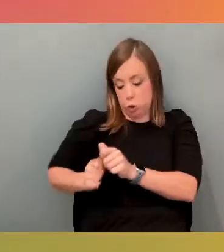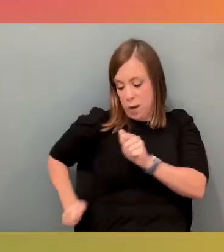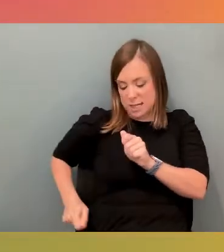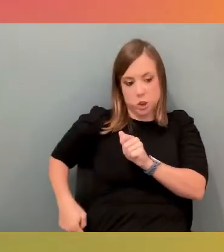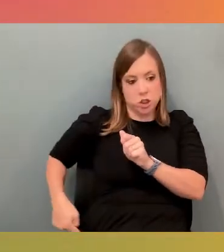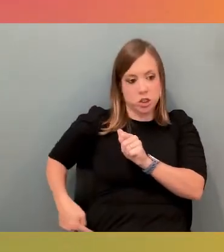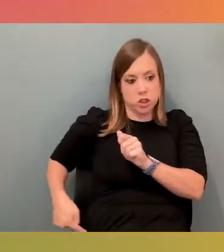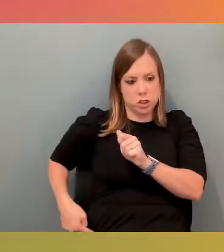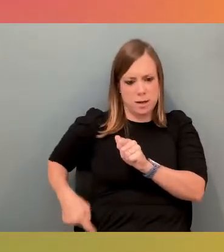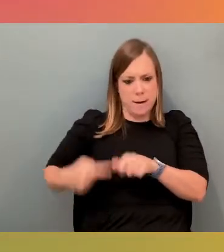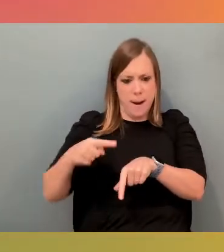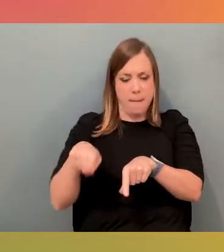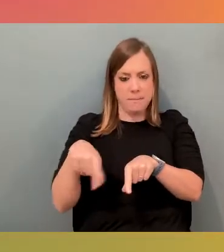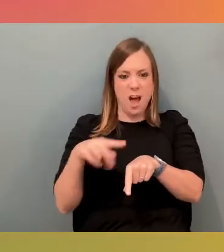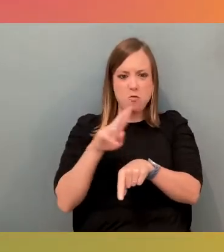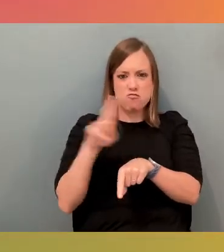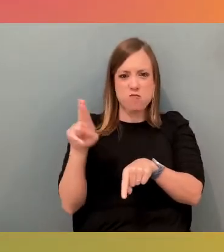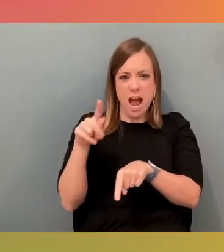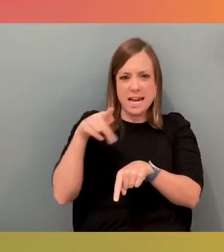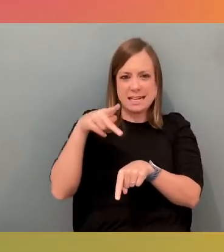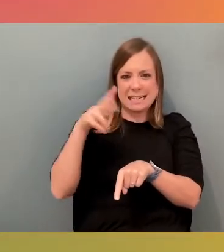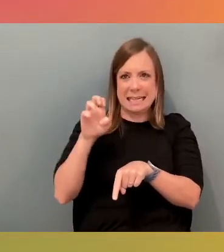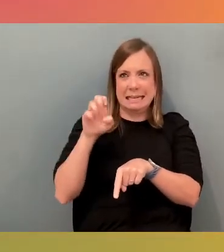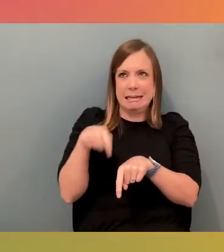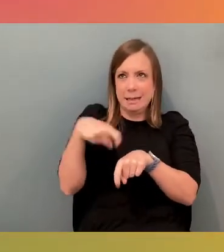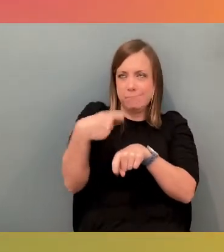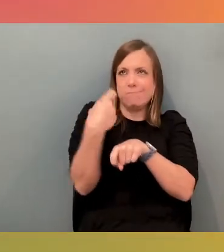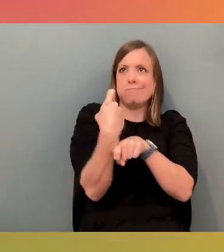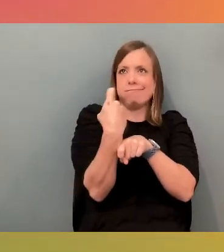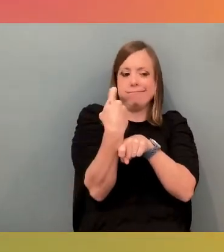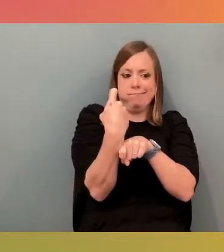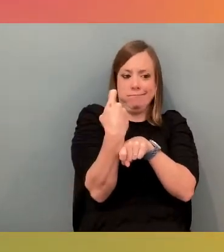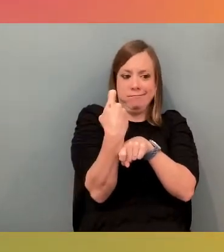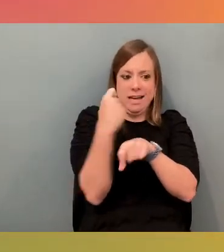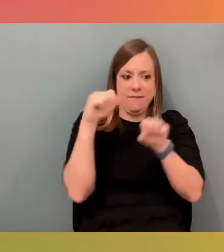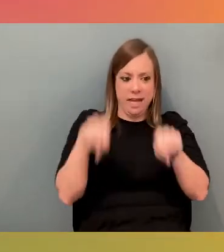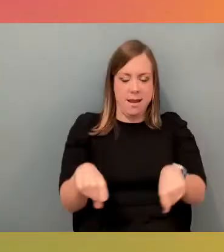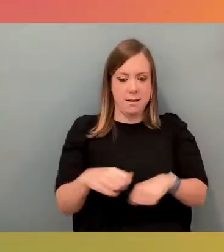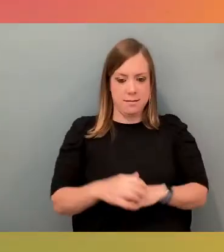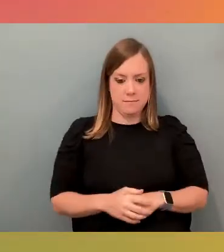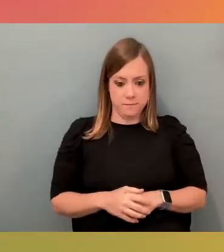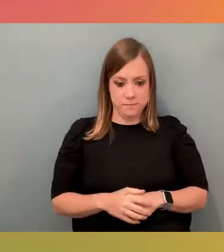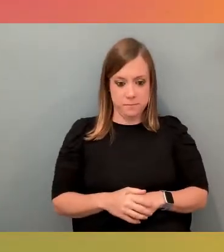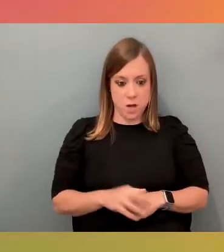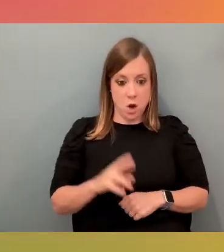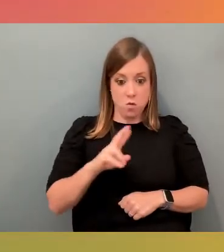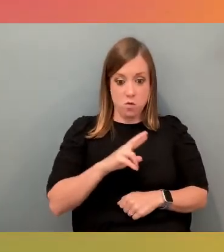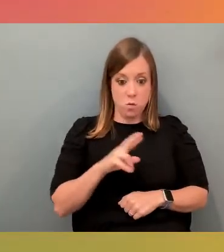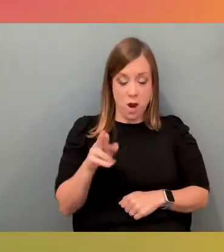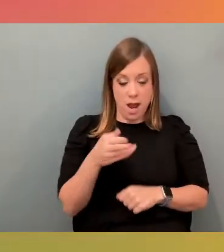that right knee up towards the sky, right toes towards your left shoulder.